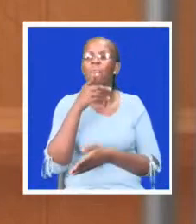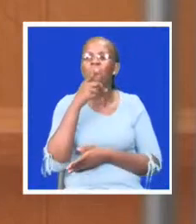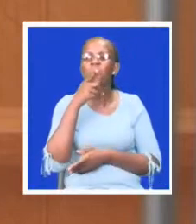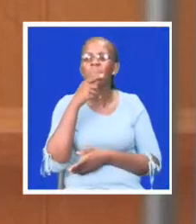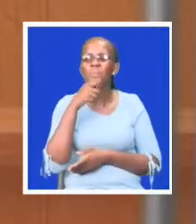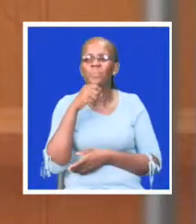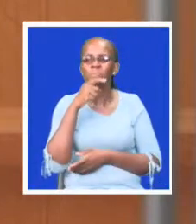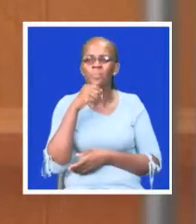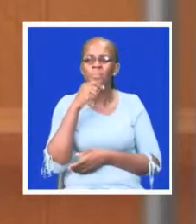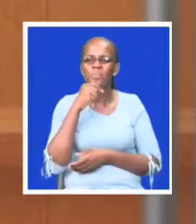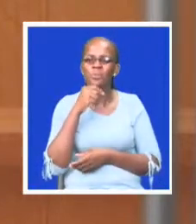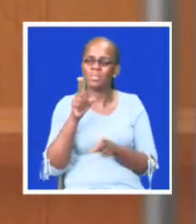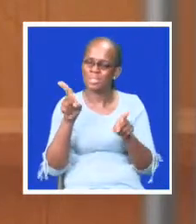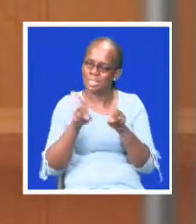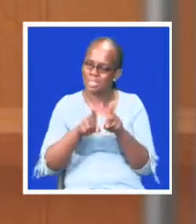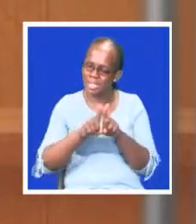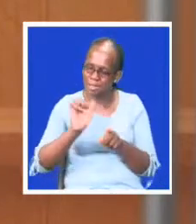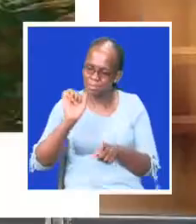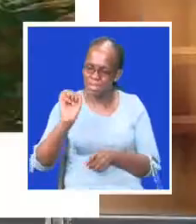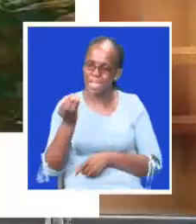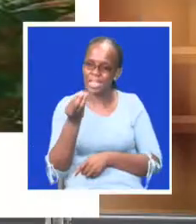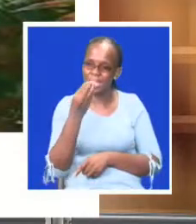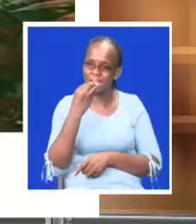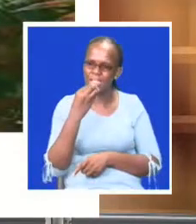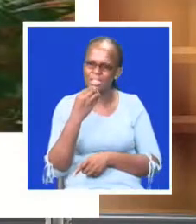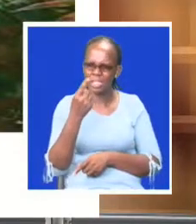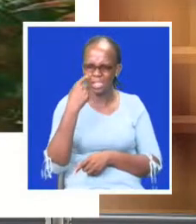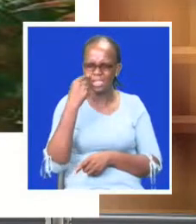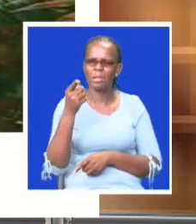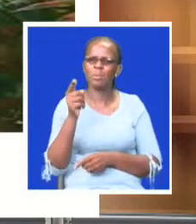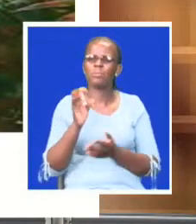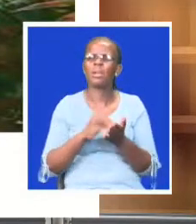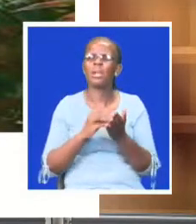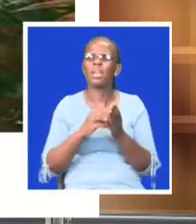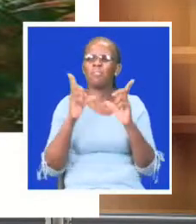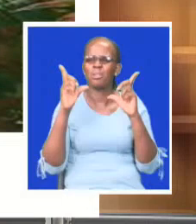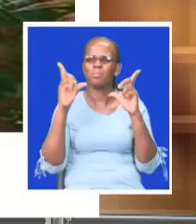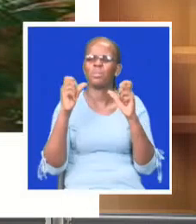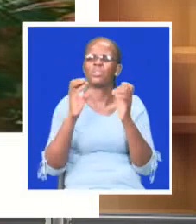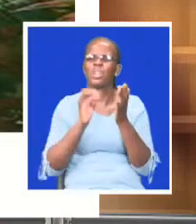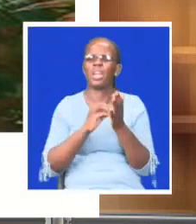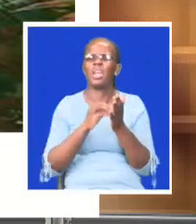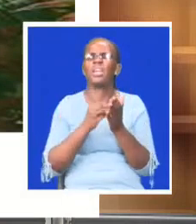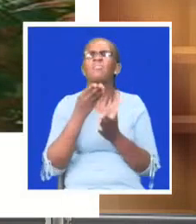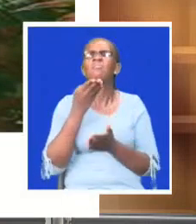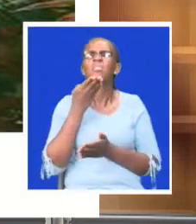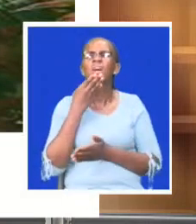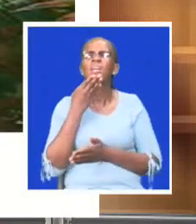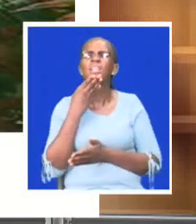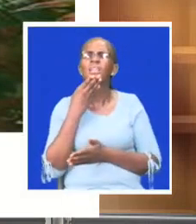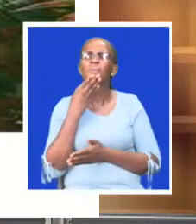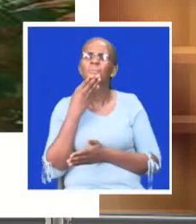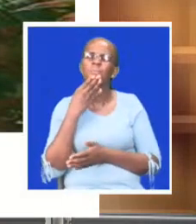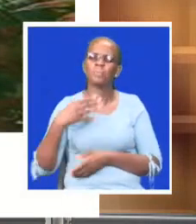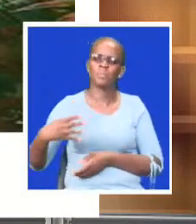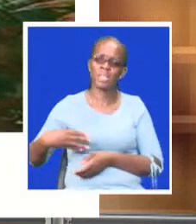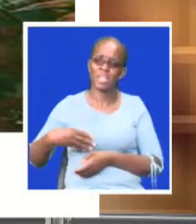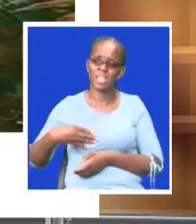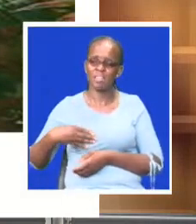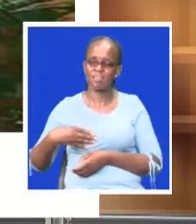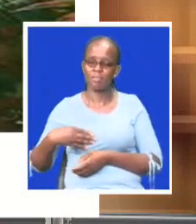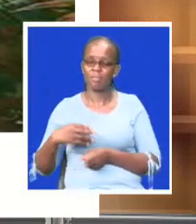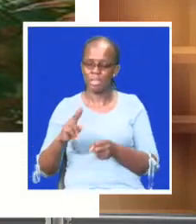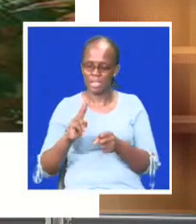Okay, dear Lena, there is my picture here. There is Adam, Eve, and the